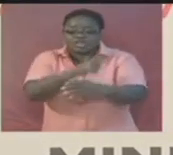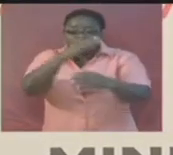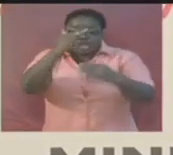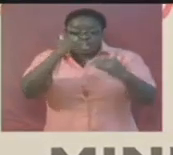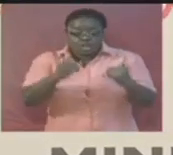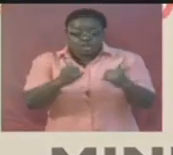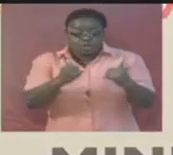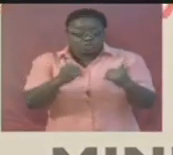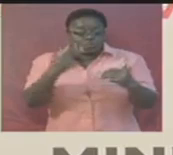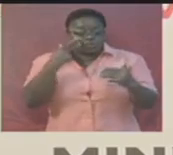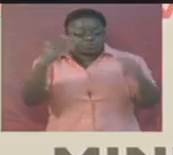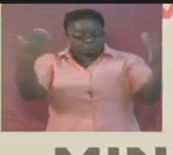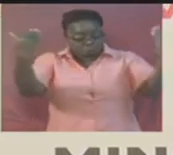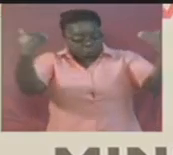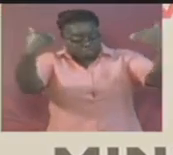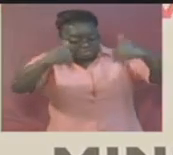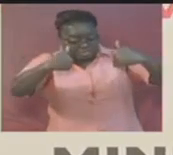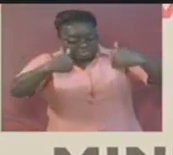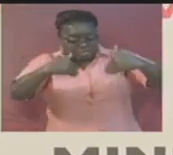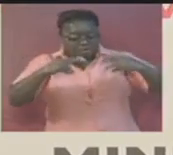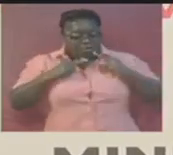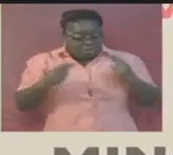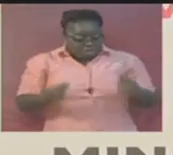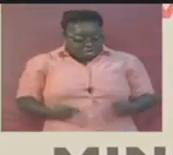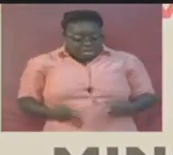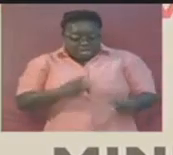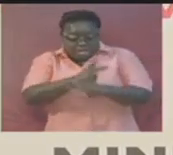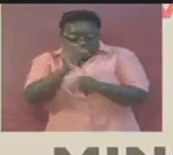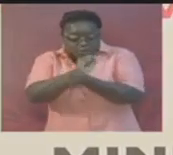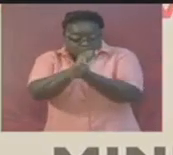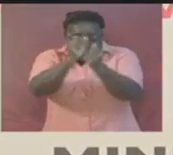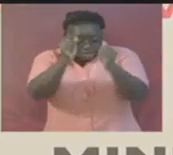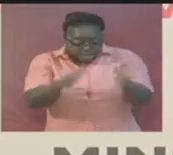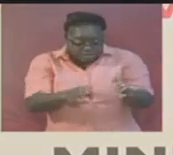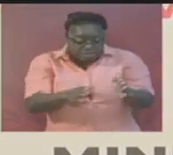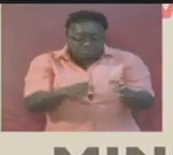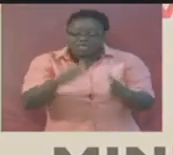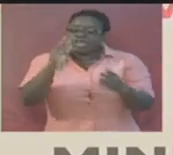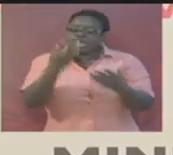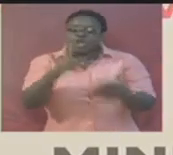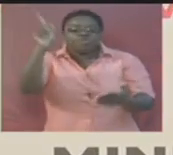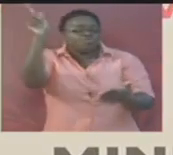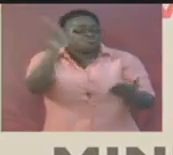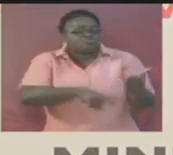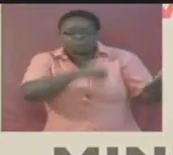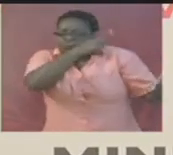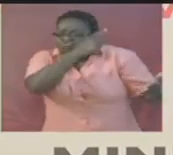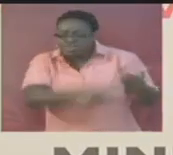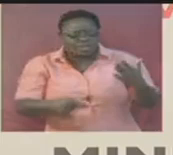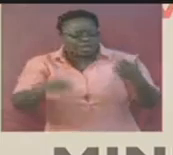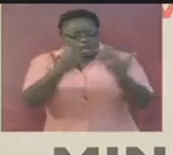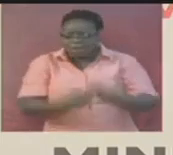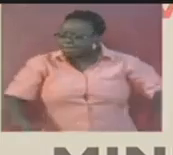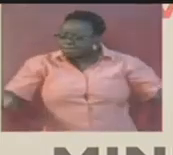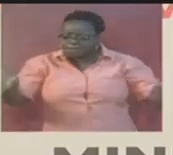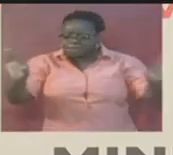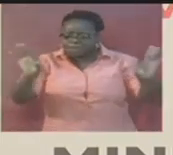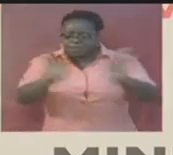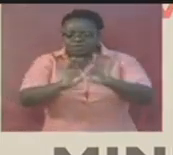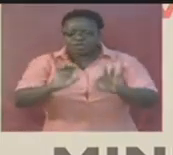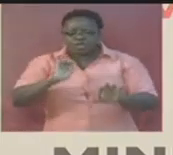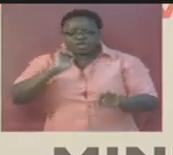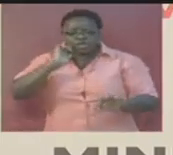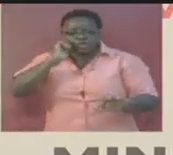internal campaign. As you can imagine, our healthcare workers and our stakeholders are critical. Tomorrow, there is a